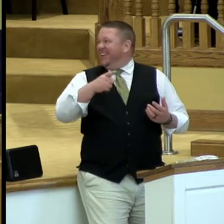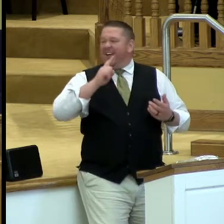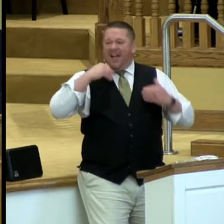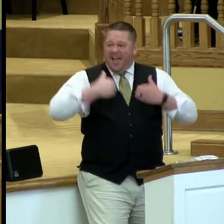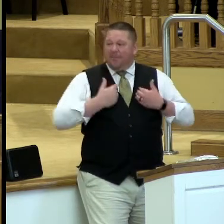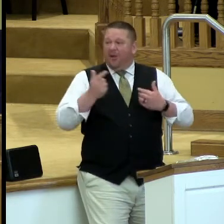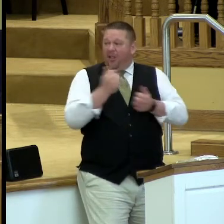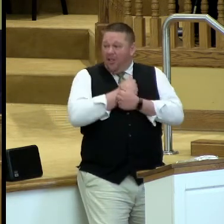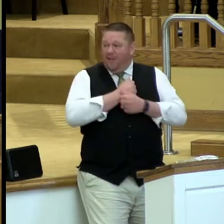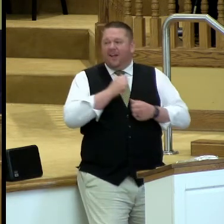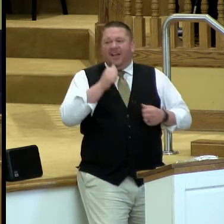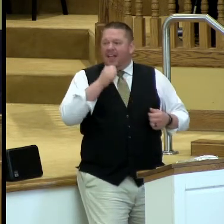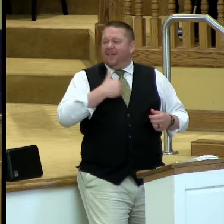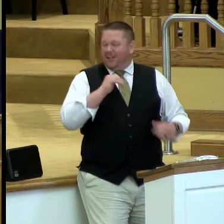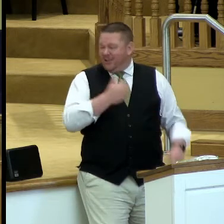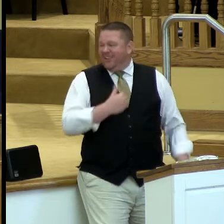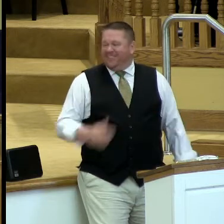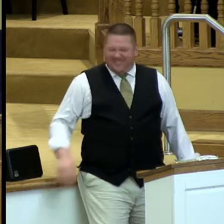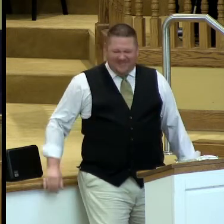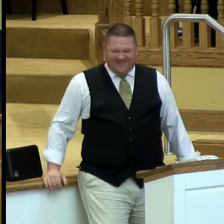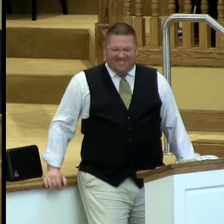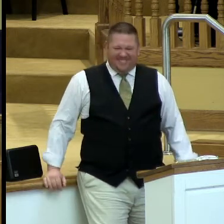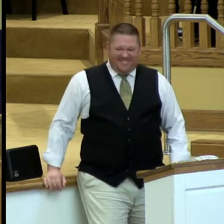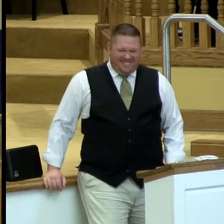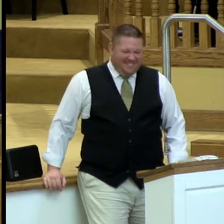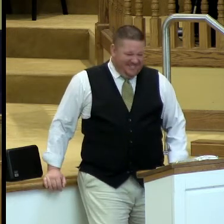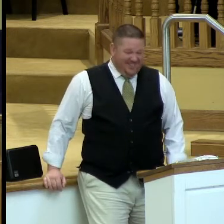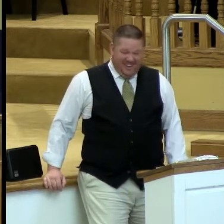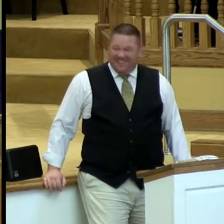Your animals that you love dearly do not have souls.